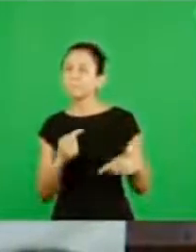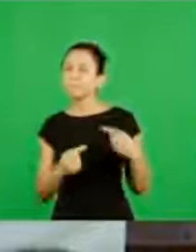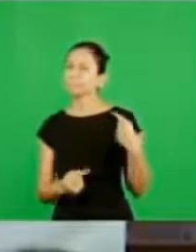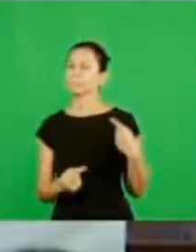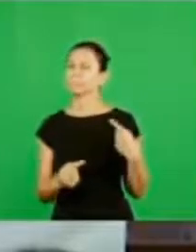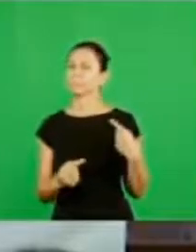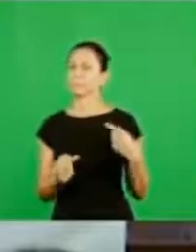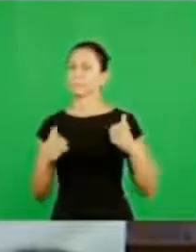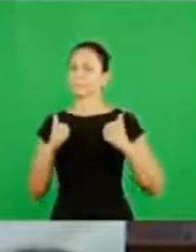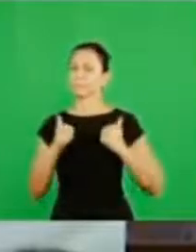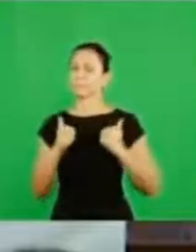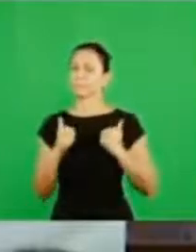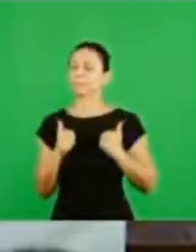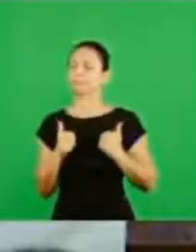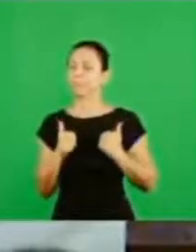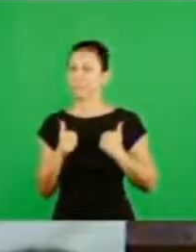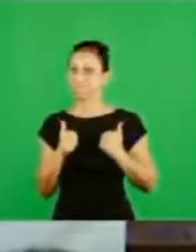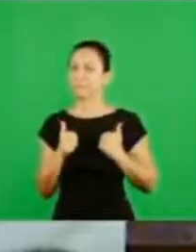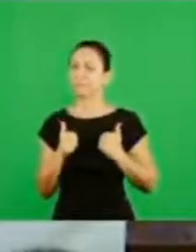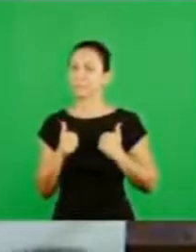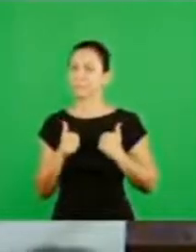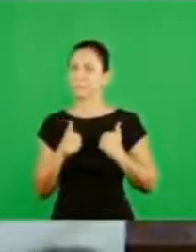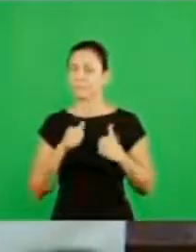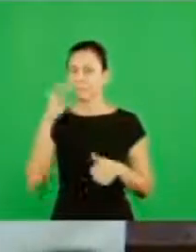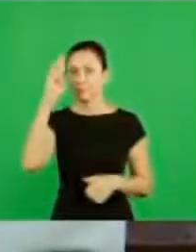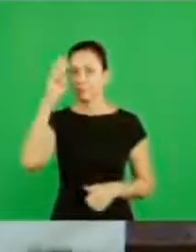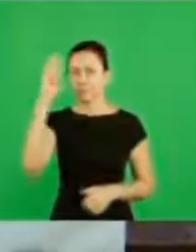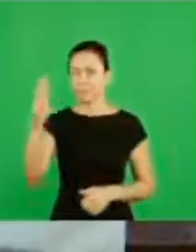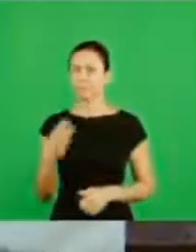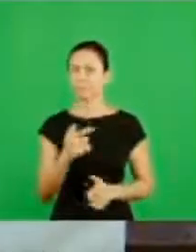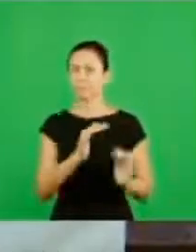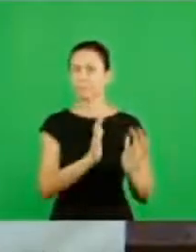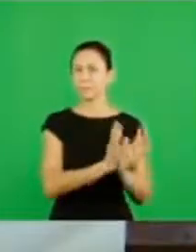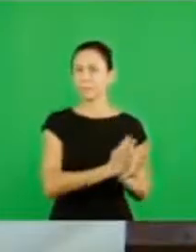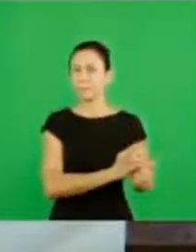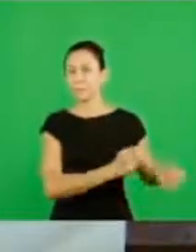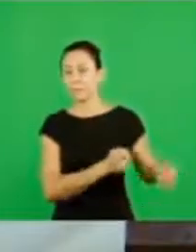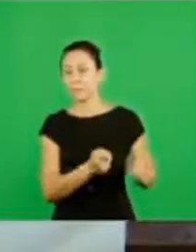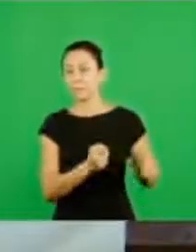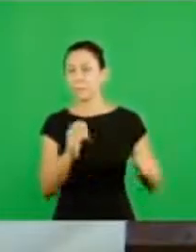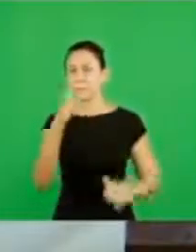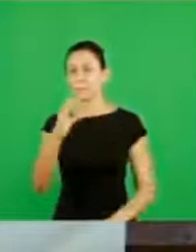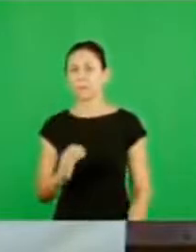or try to adapt itself to the battles that were going at the time.